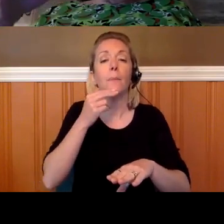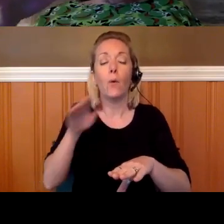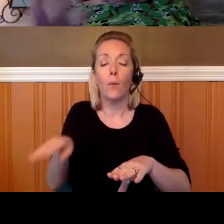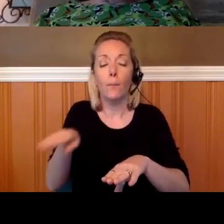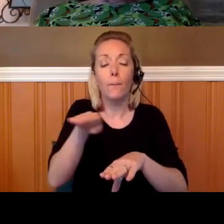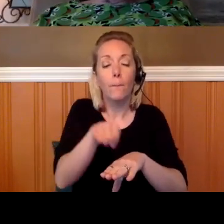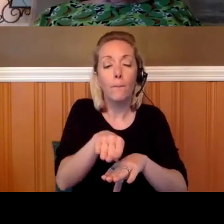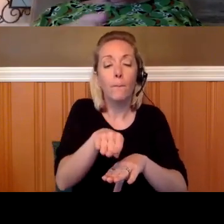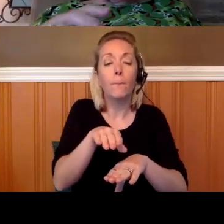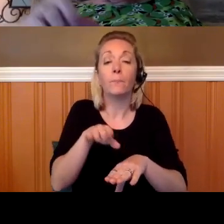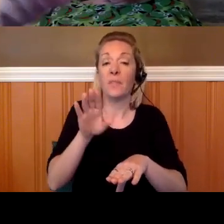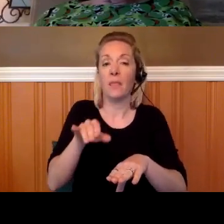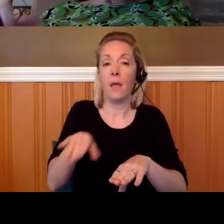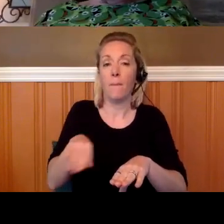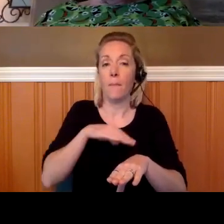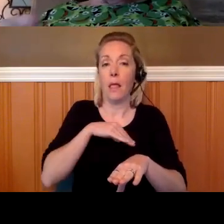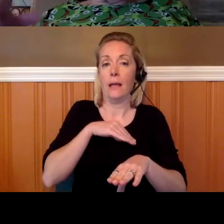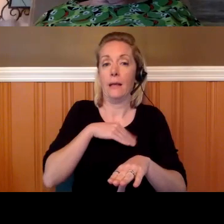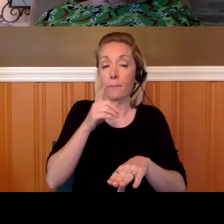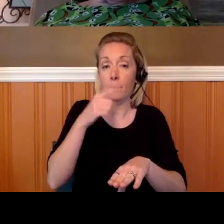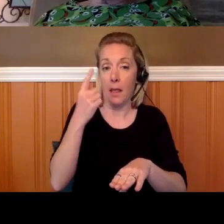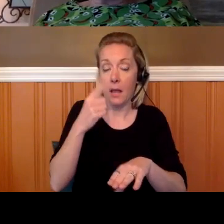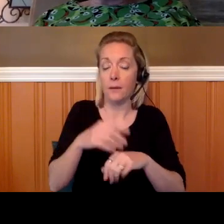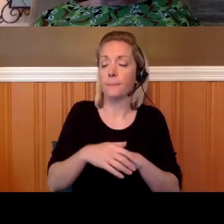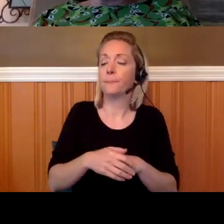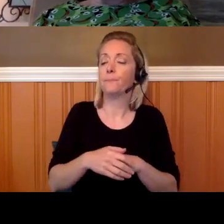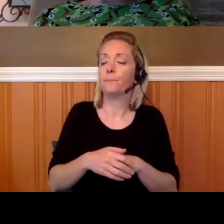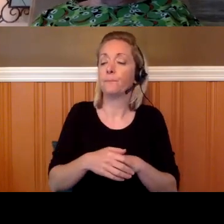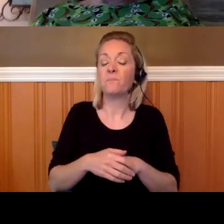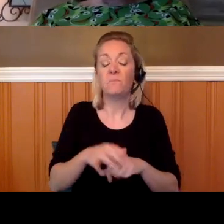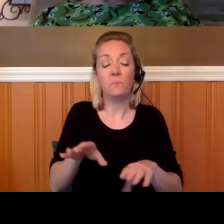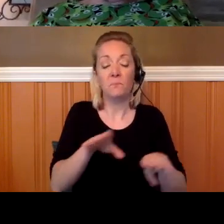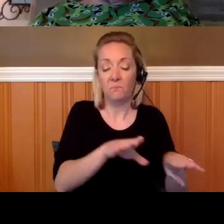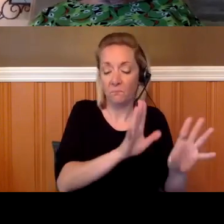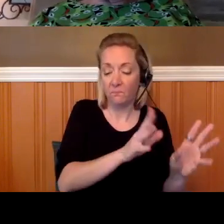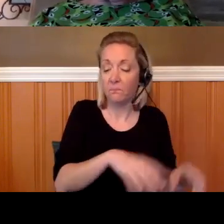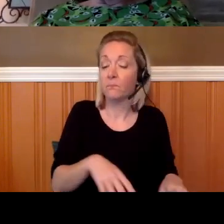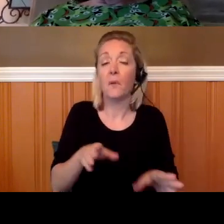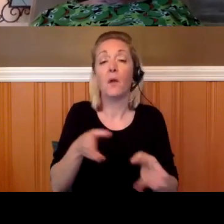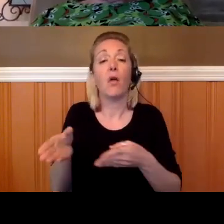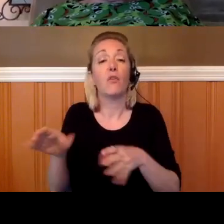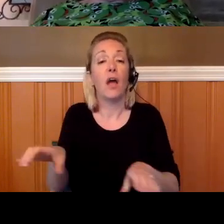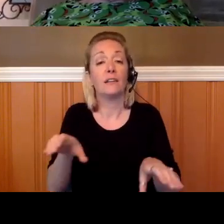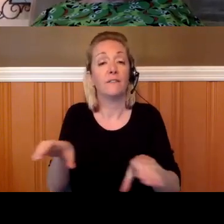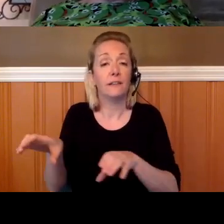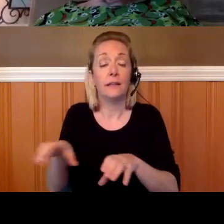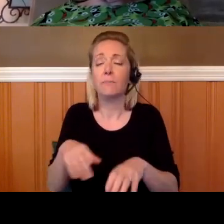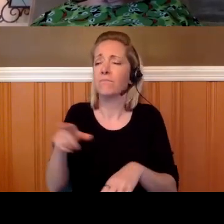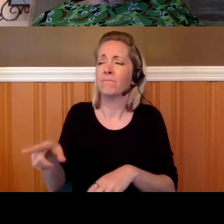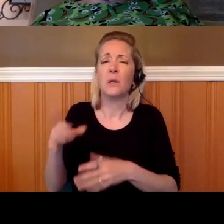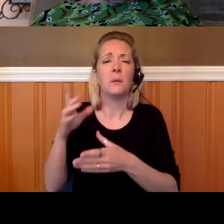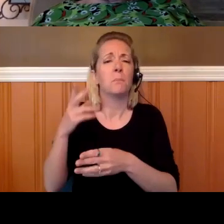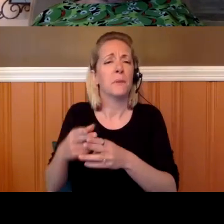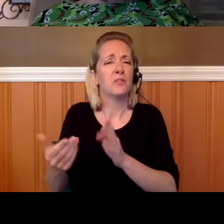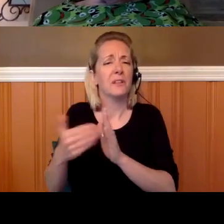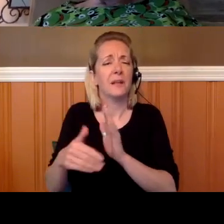then later we were doing something and Marin kept saying black. And I didn't know if she was just off topic or whatever. And then